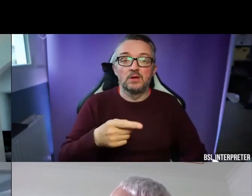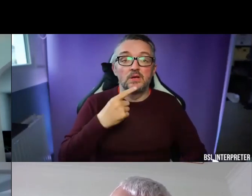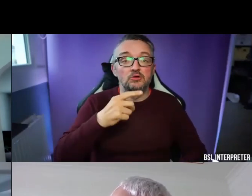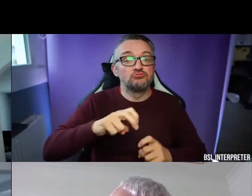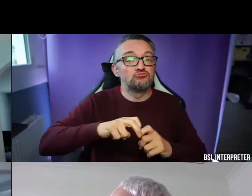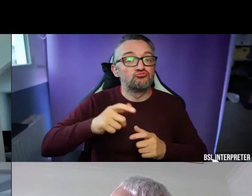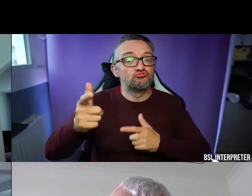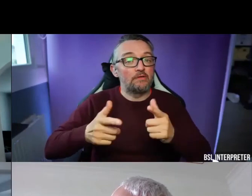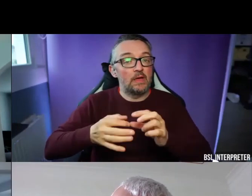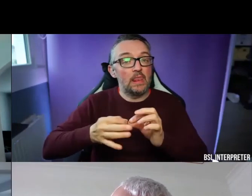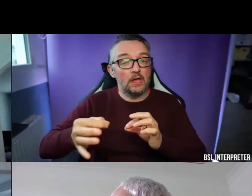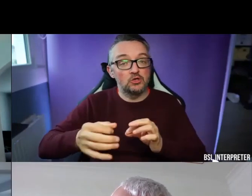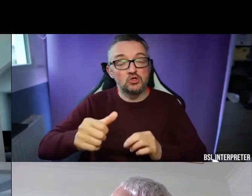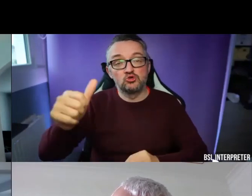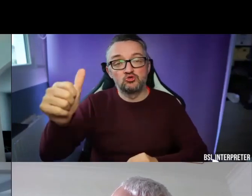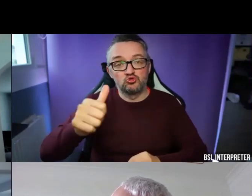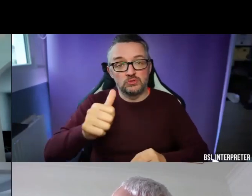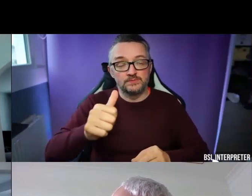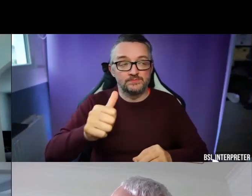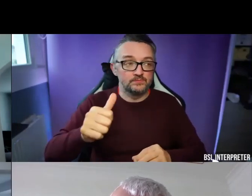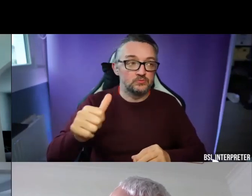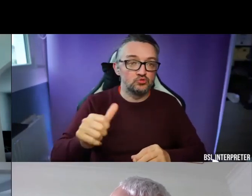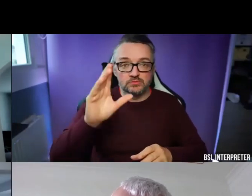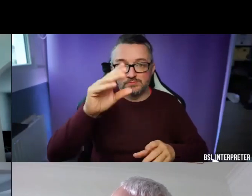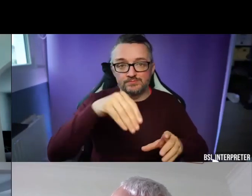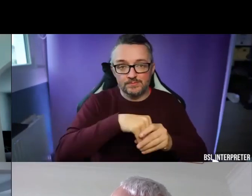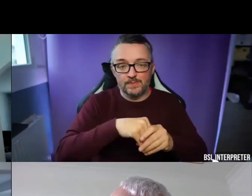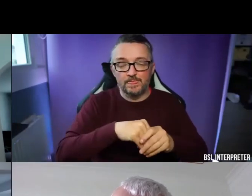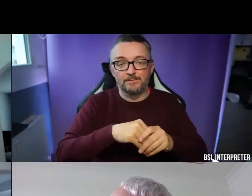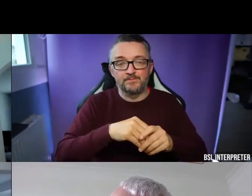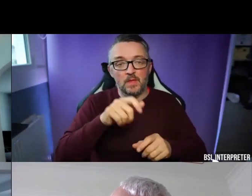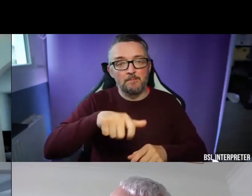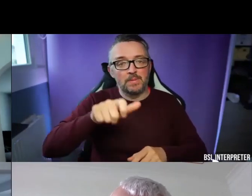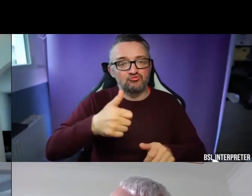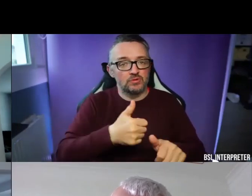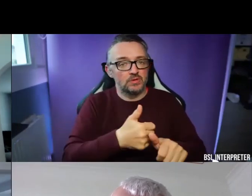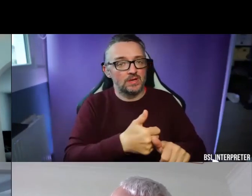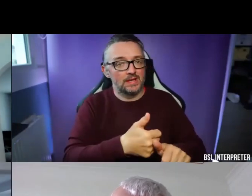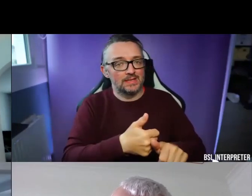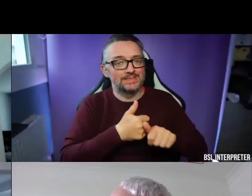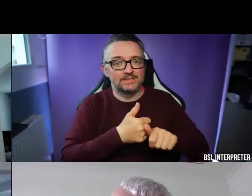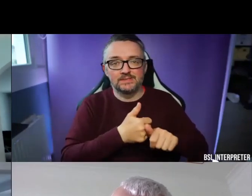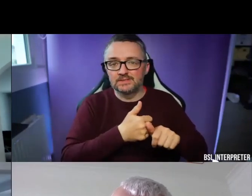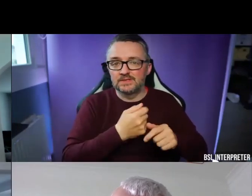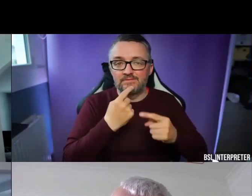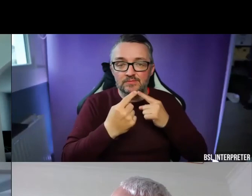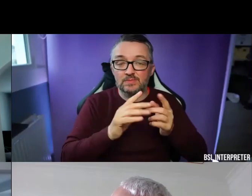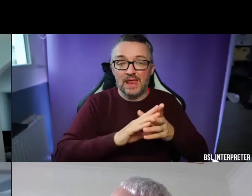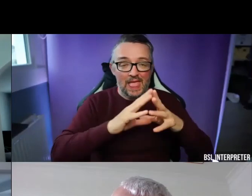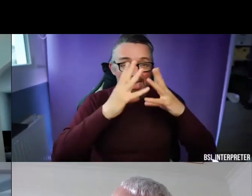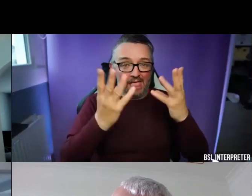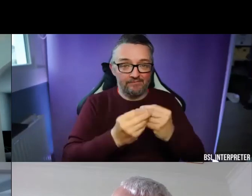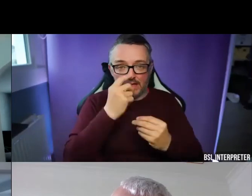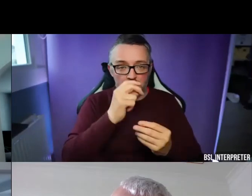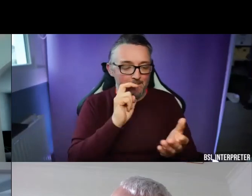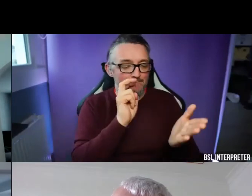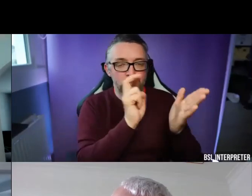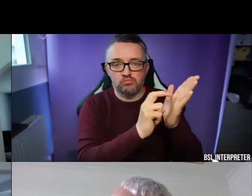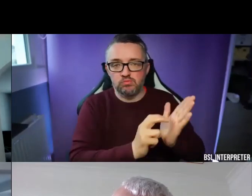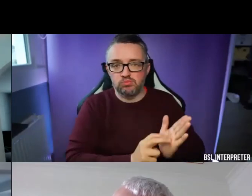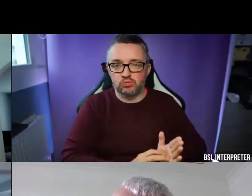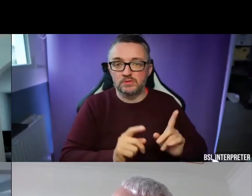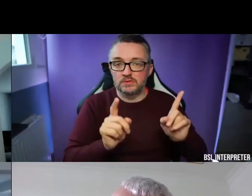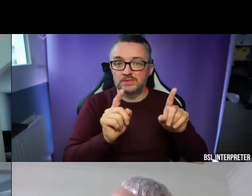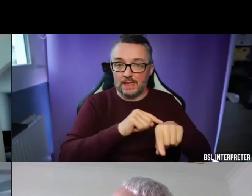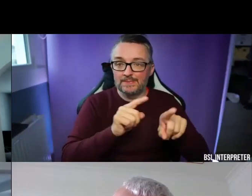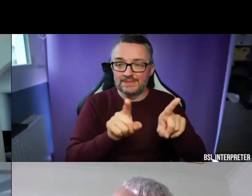be incorporating some of the passenger assistance information so that it can all be booked at the same time.